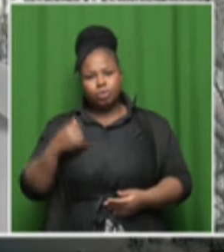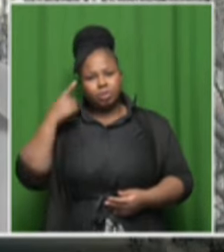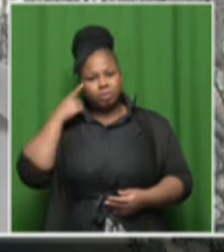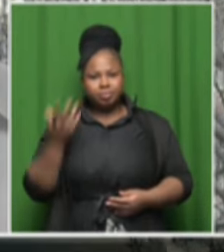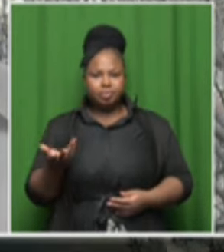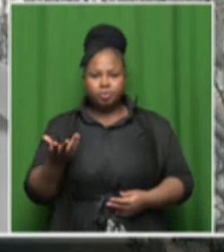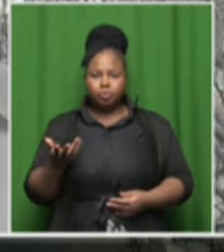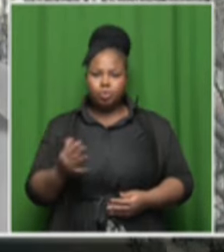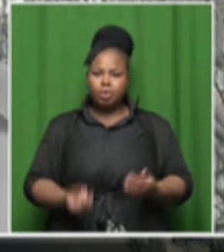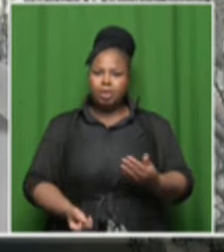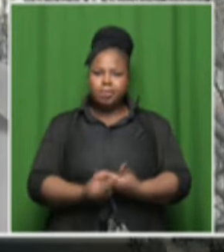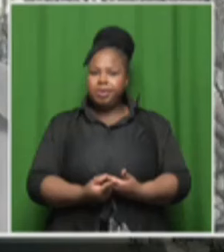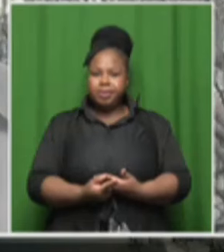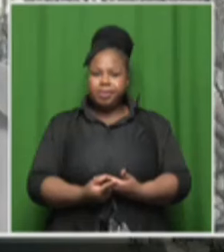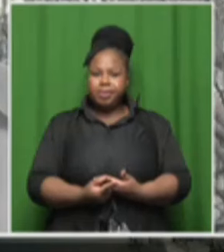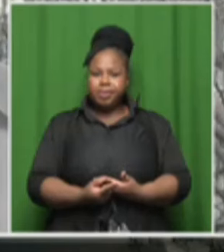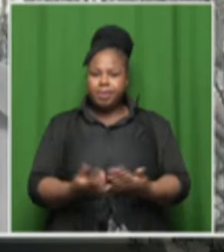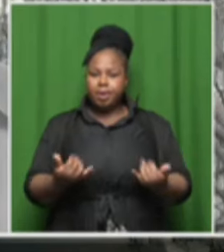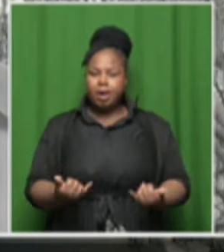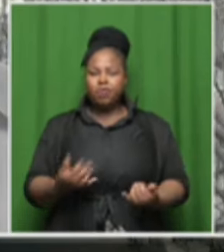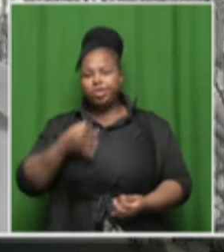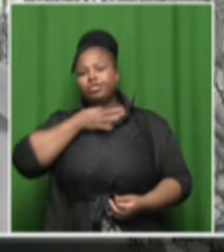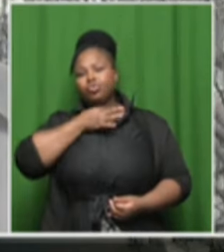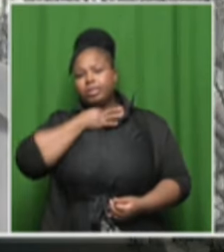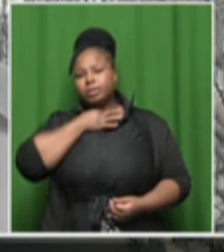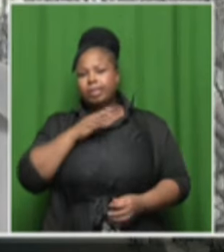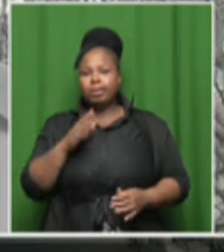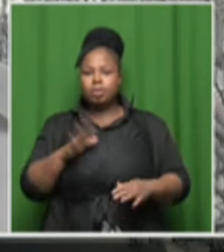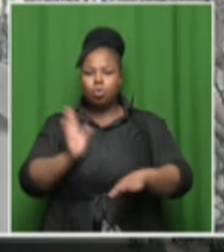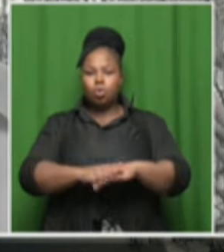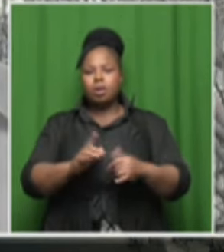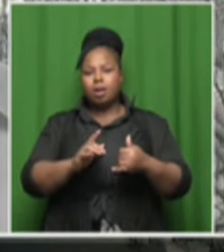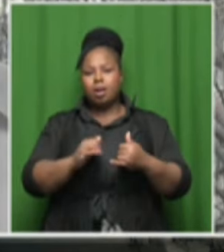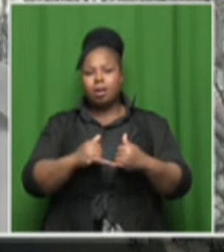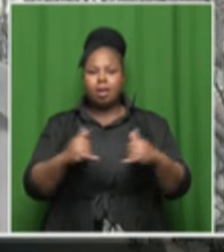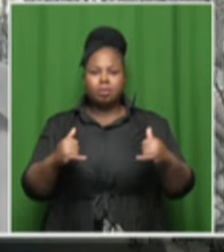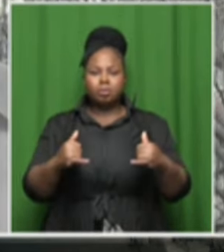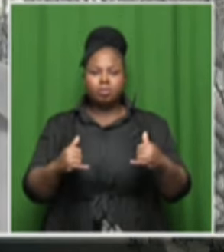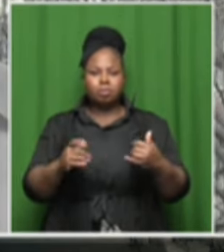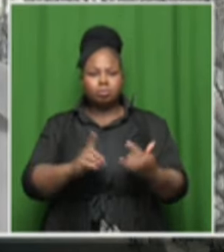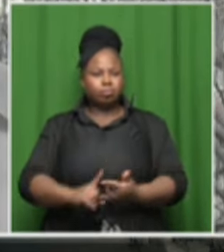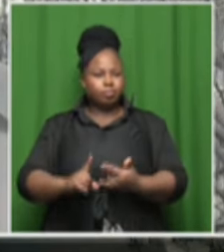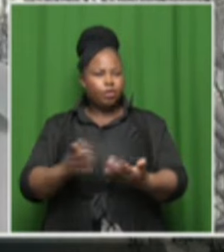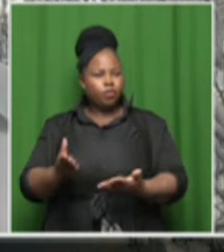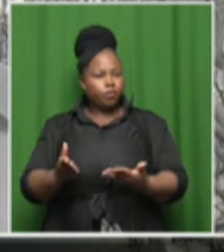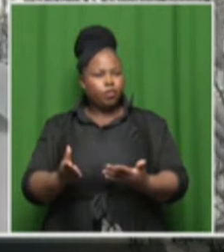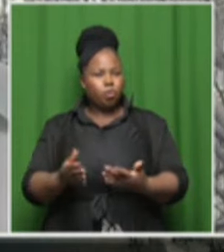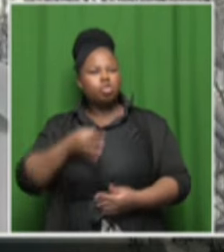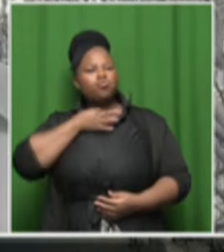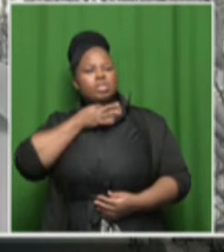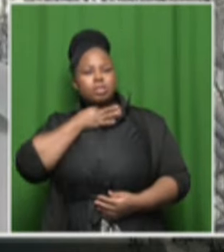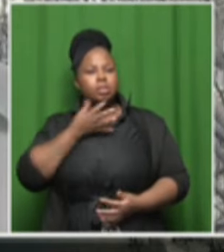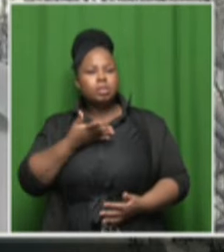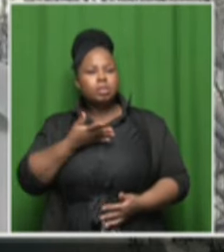given the trends that are coming through. But even if we're looking at the overall cyber warfare, what should people be aware of? How do we better